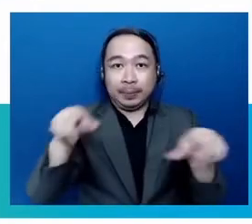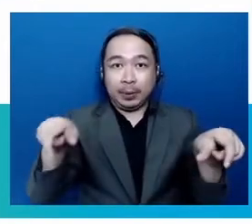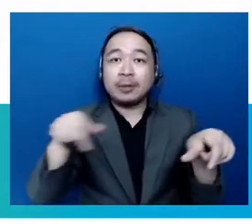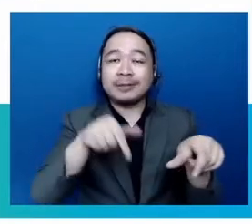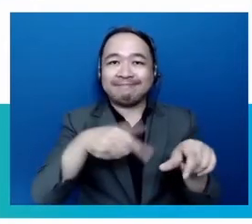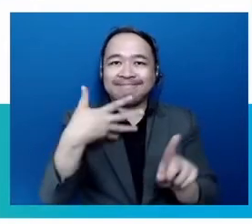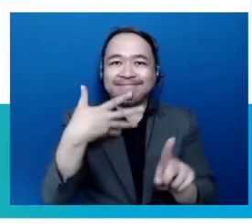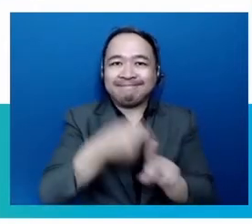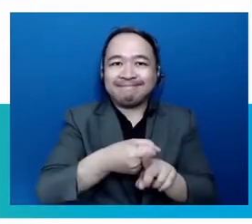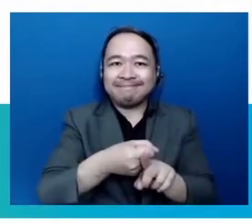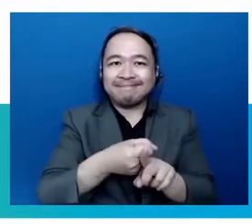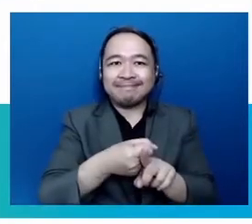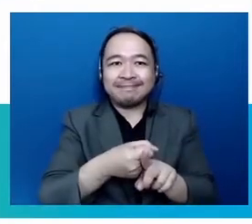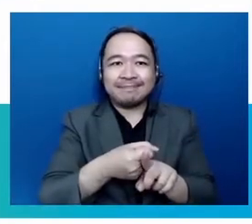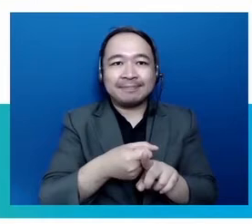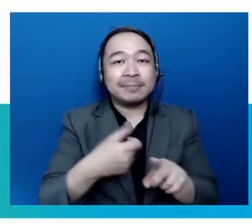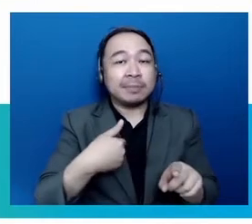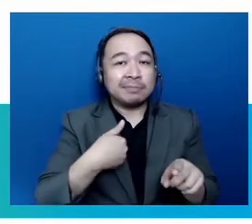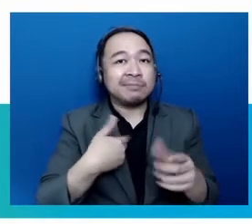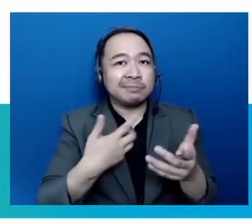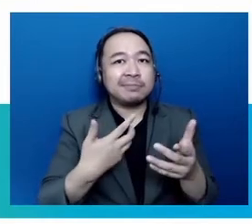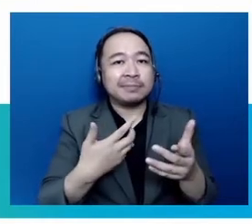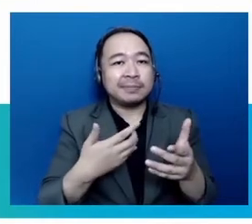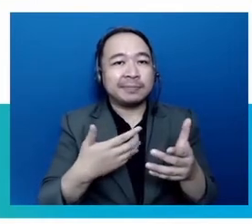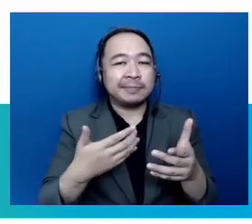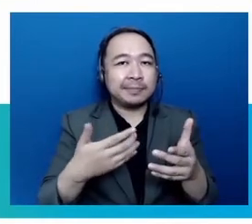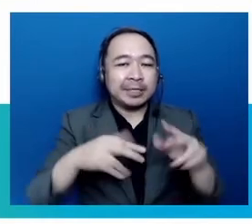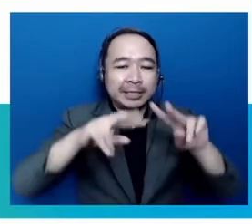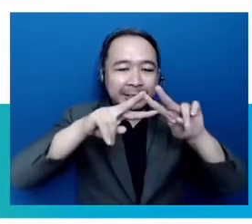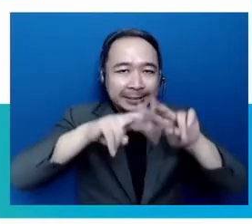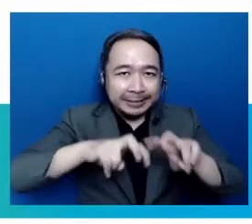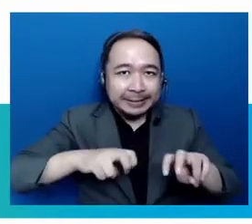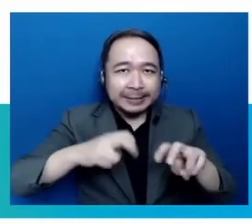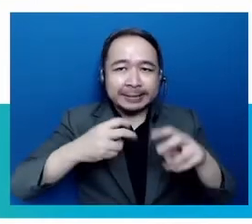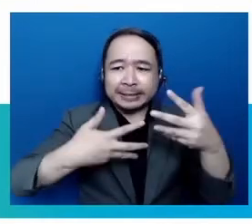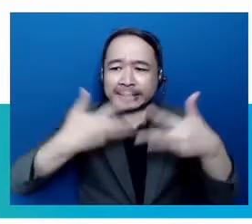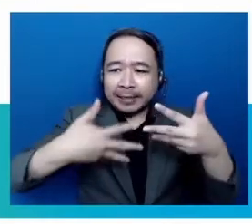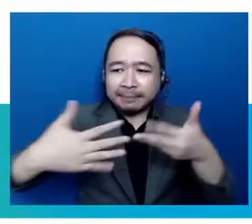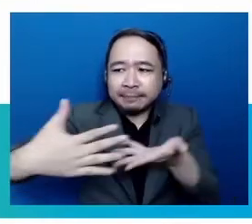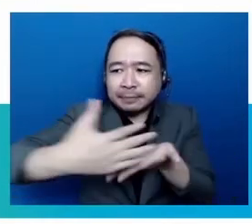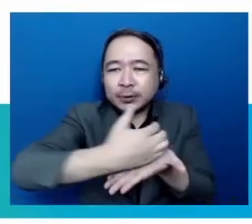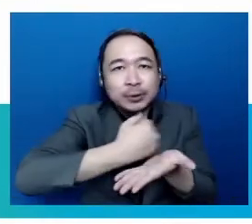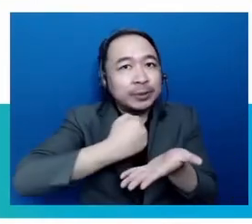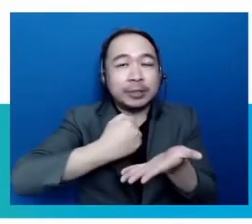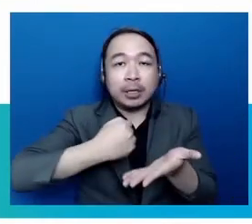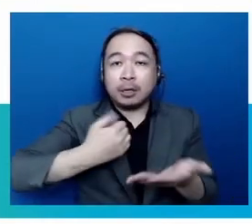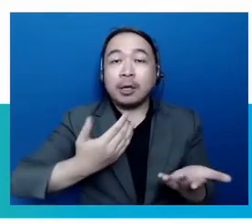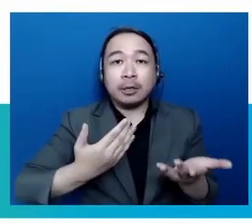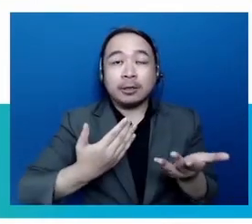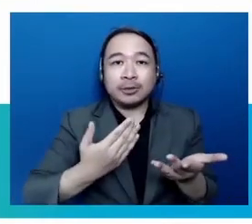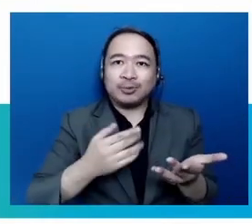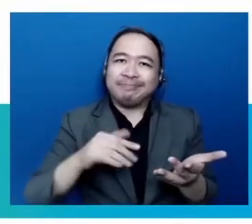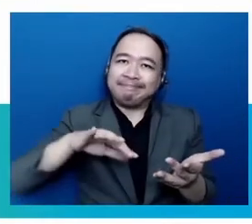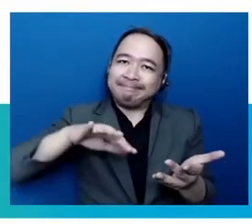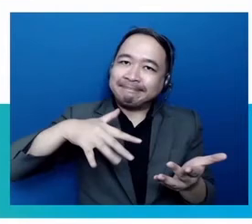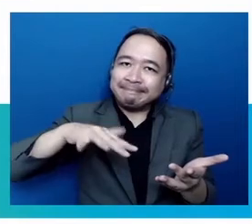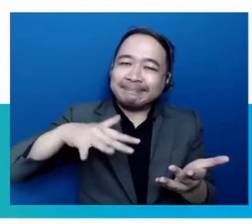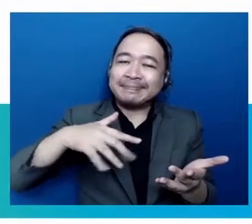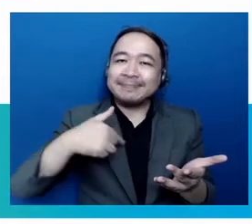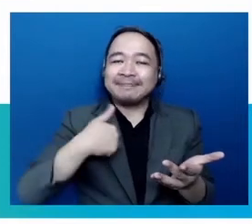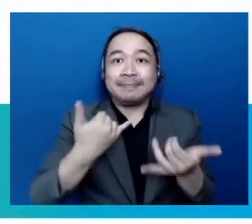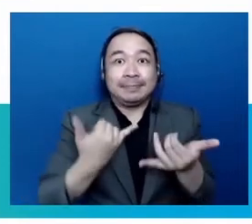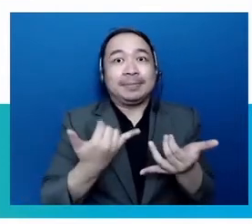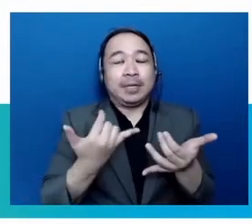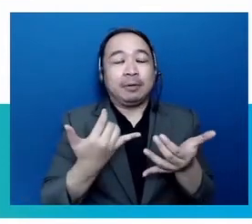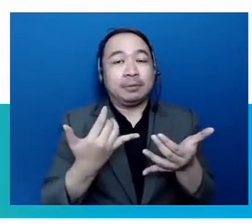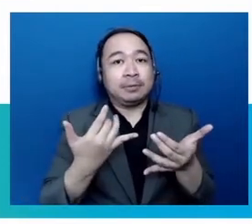our data on coastal populations are not really very good, that's one thing I already now could say